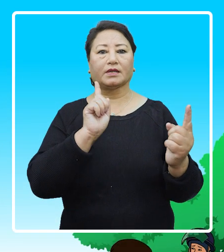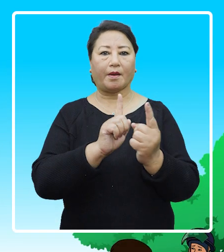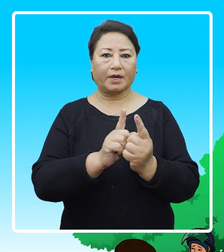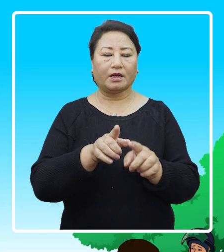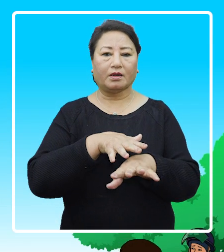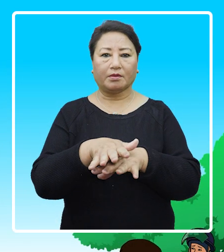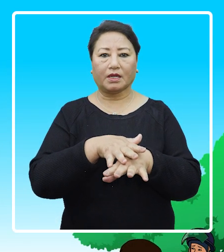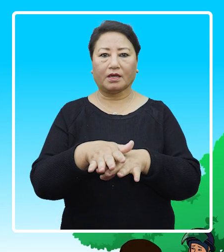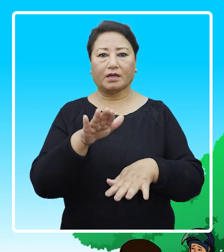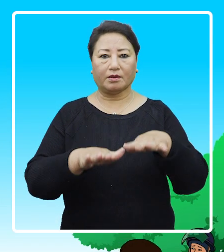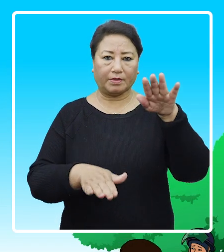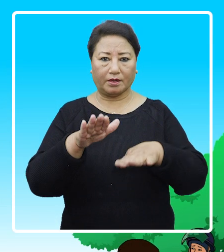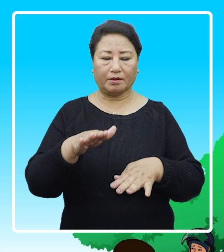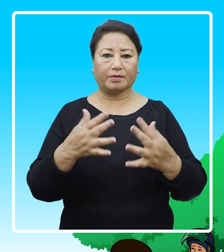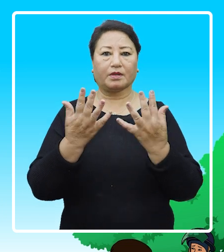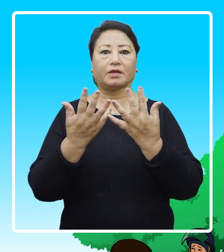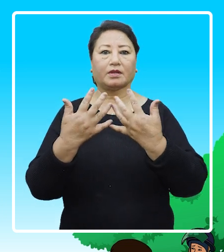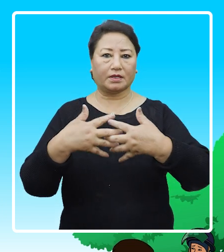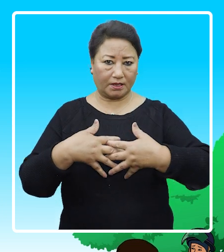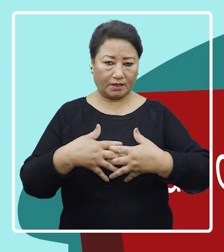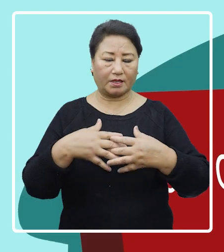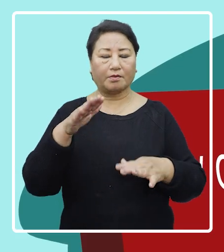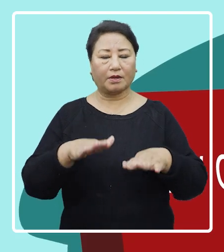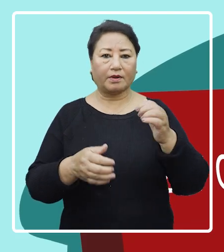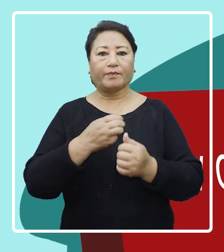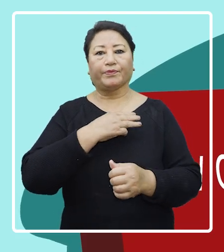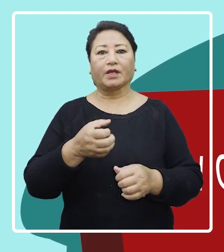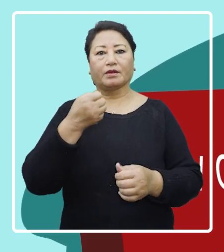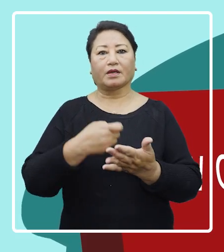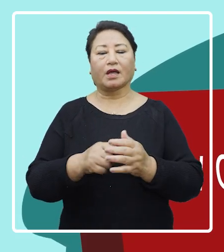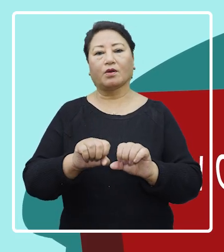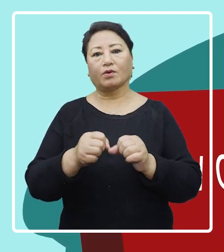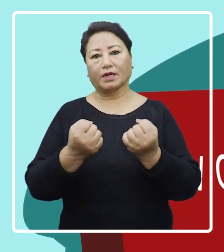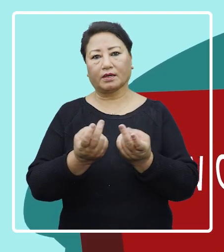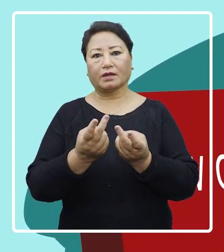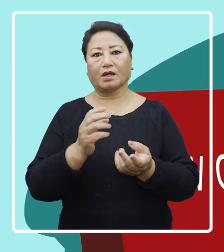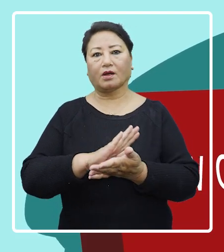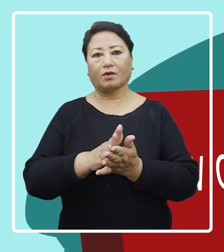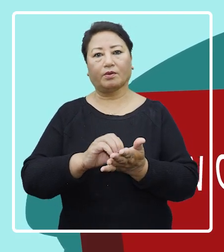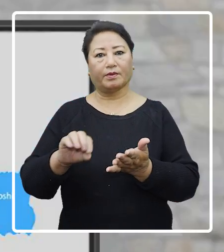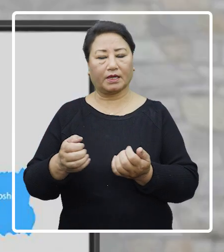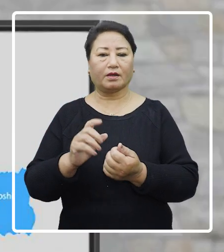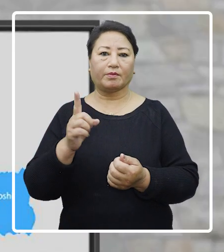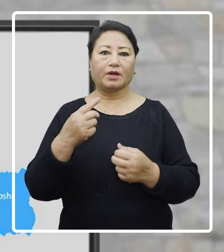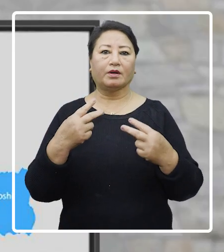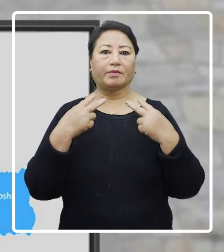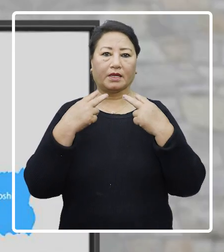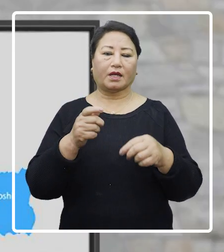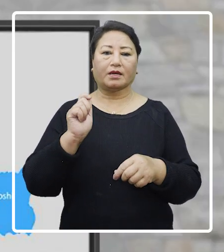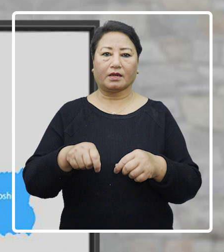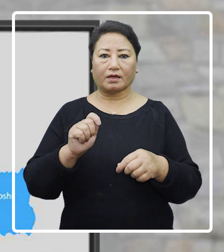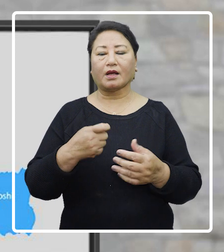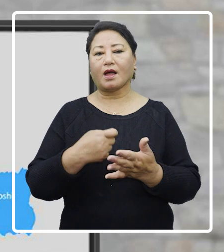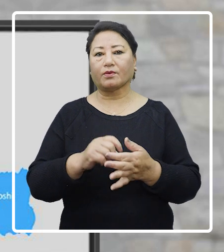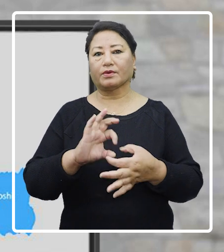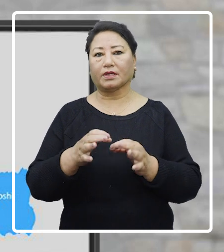of discrimination and human rights violation faced by Indigenous women and girls. It identifies lack of